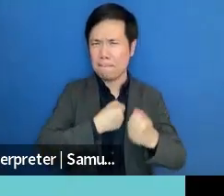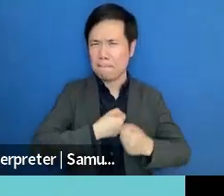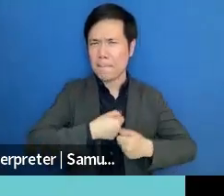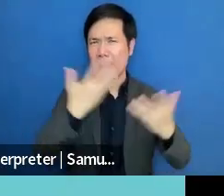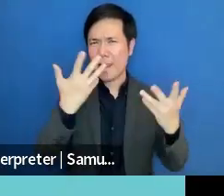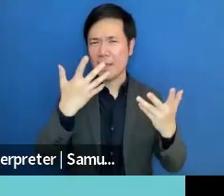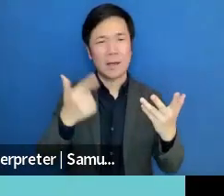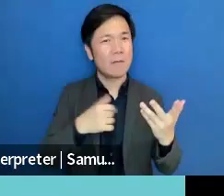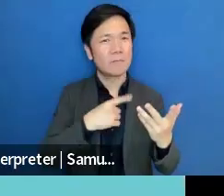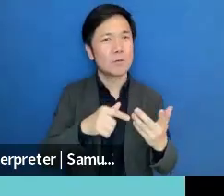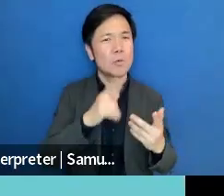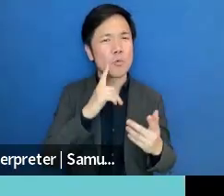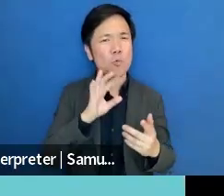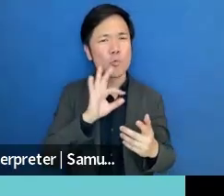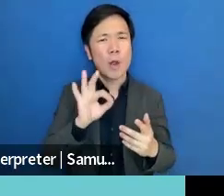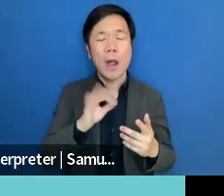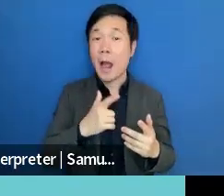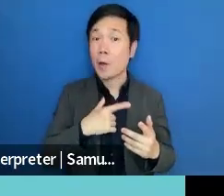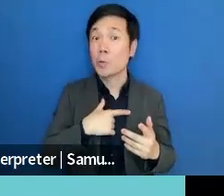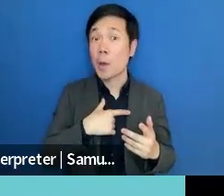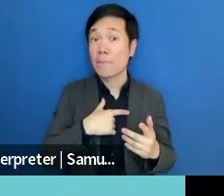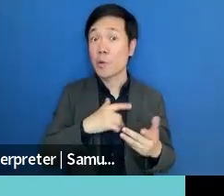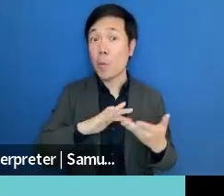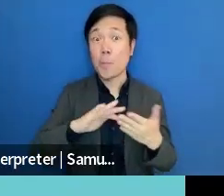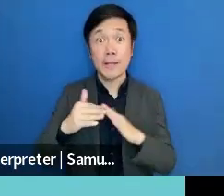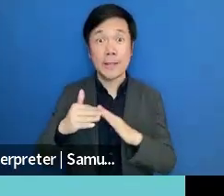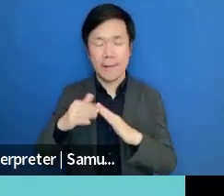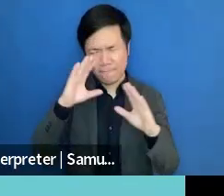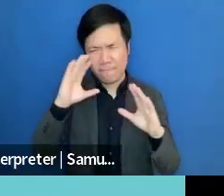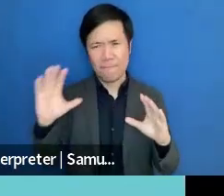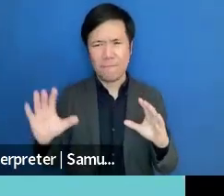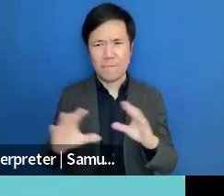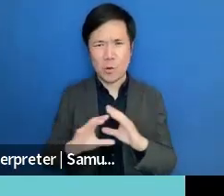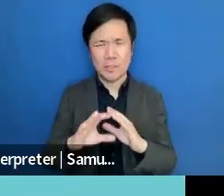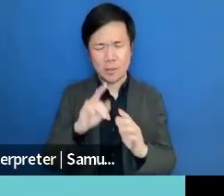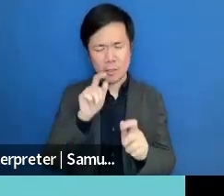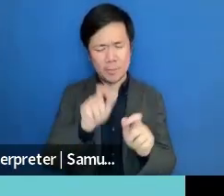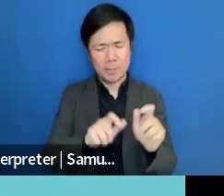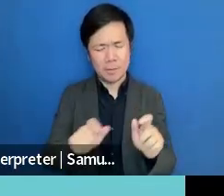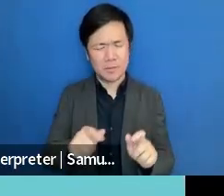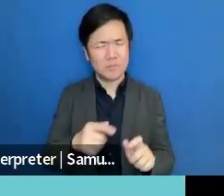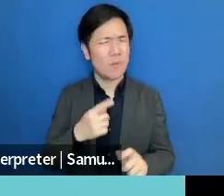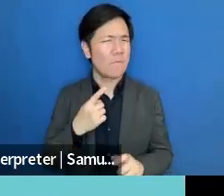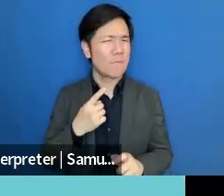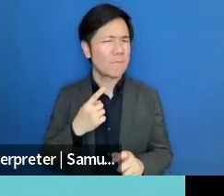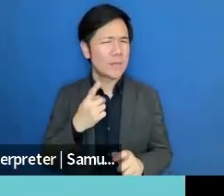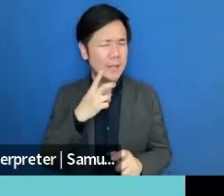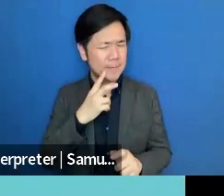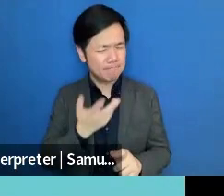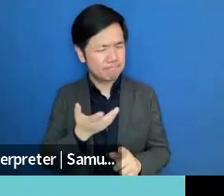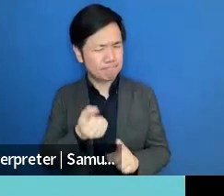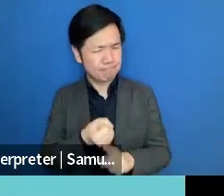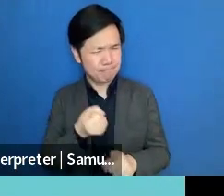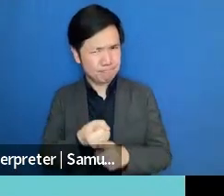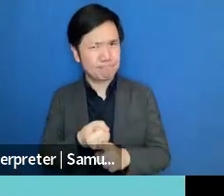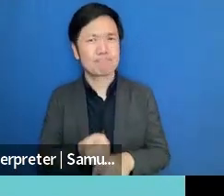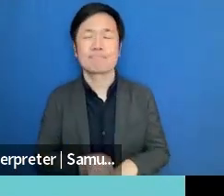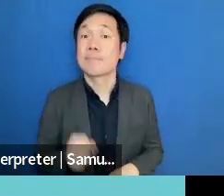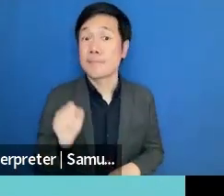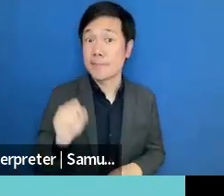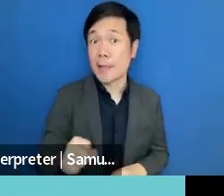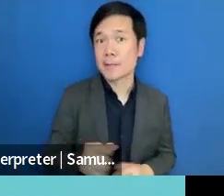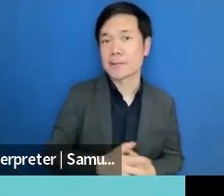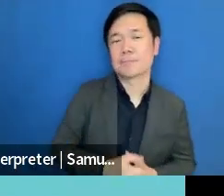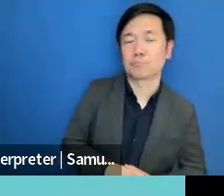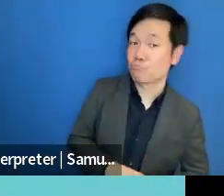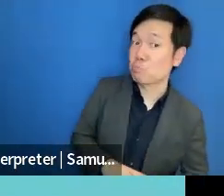identified the aspect of community, centering rights holders' voices, being community driven. We really see that